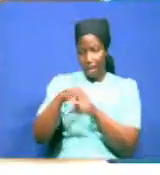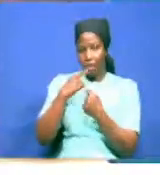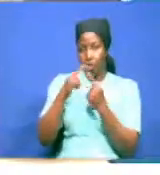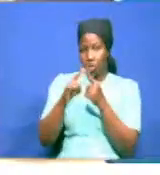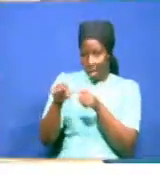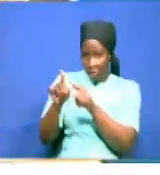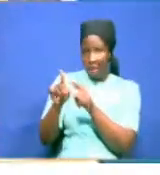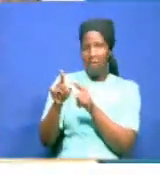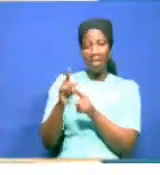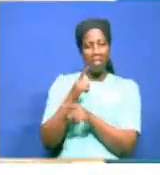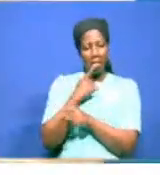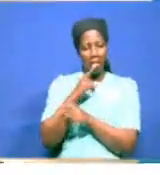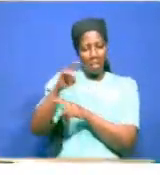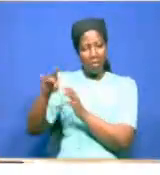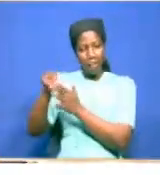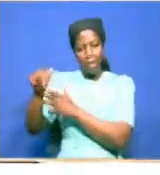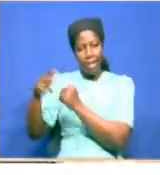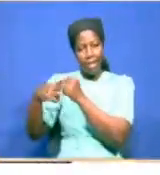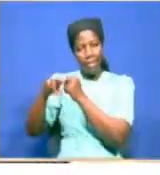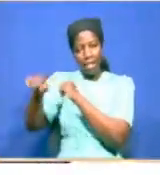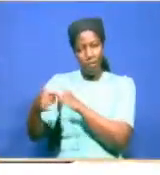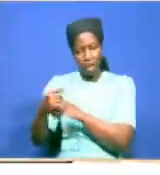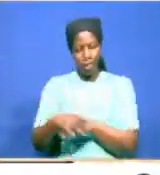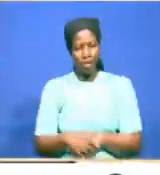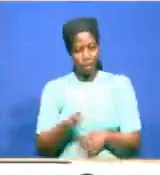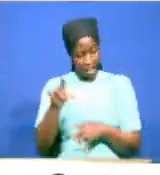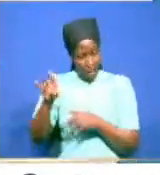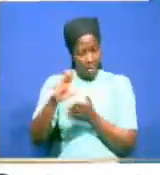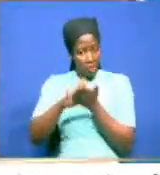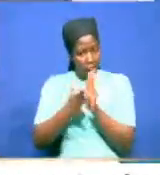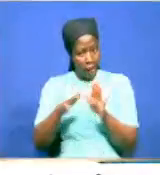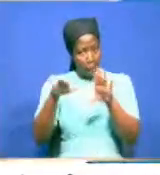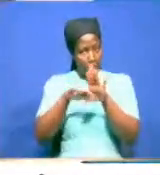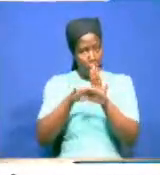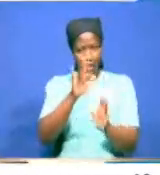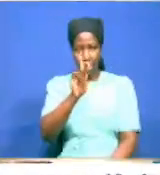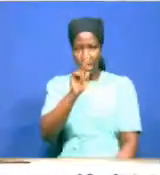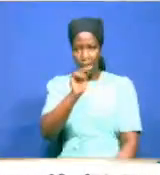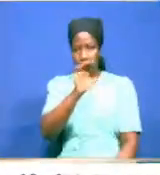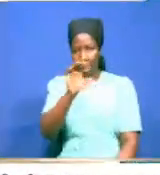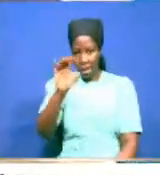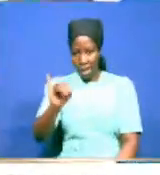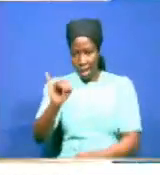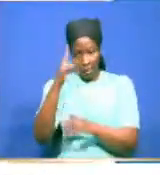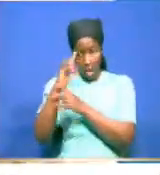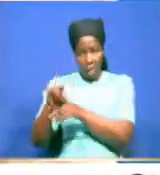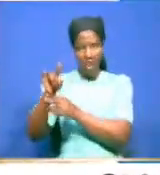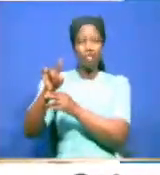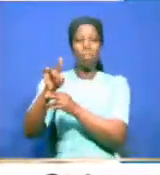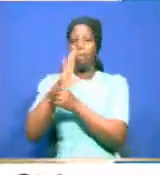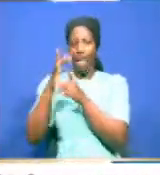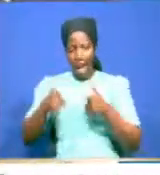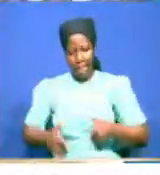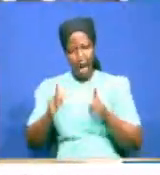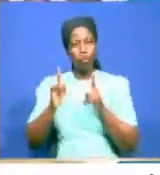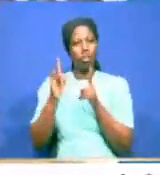to pay 7,000 with the chamber, to be members of Chamber of Commerce, in order for them to be allowed to procure whatever they, you know,